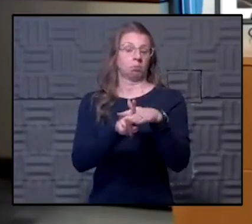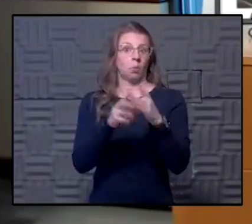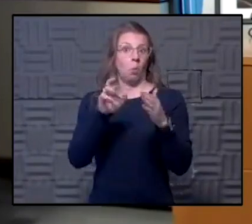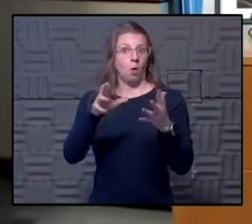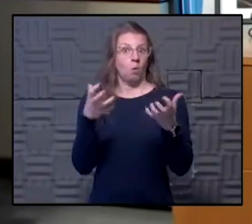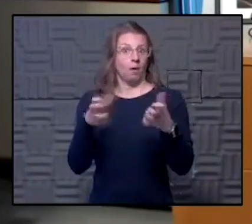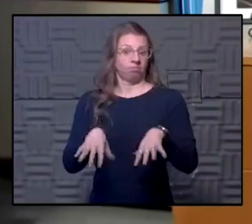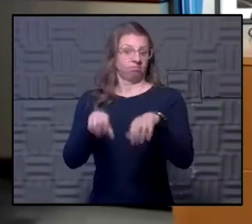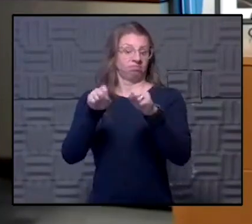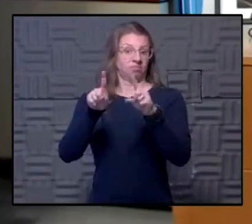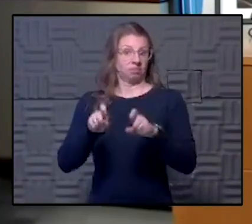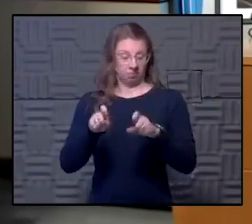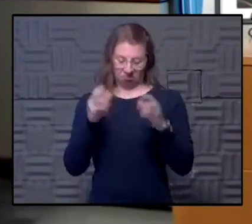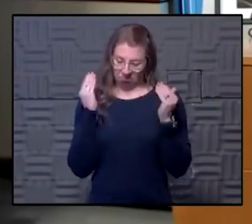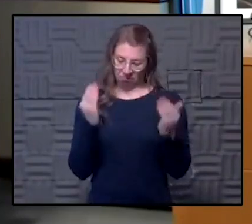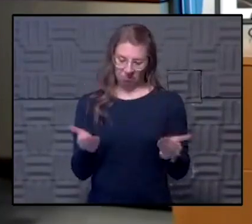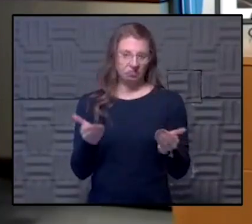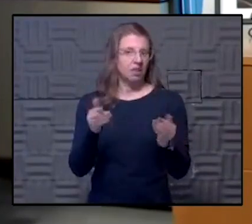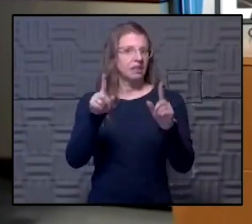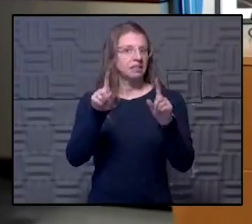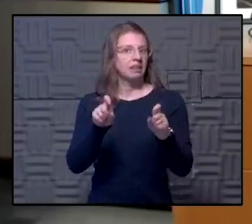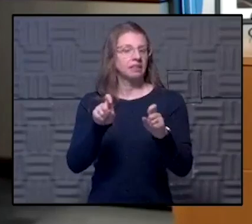tested, go to the